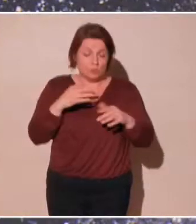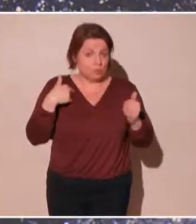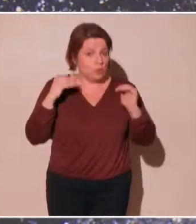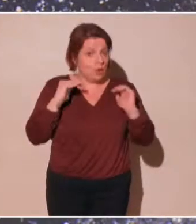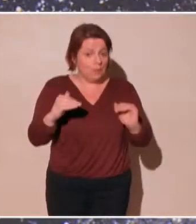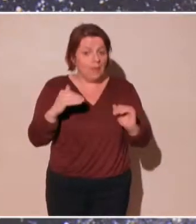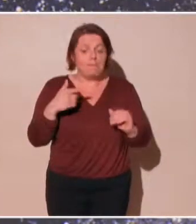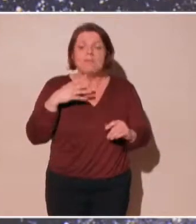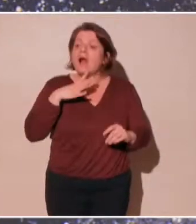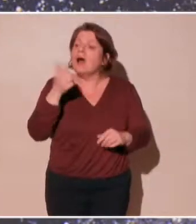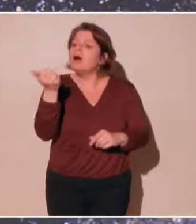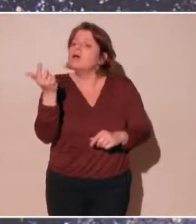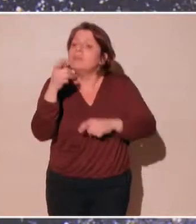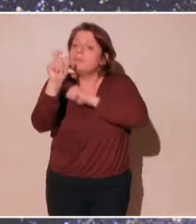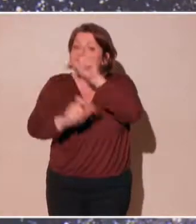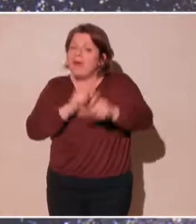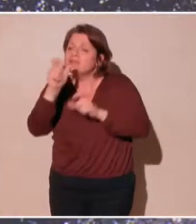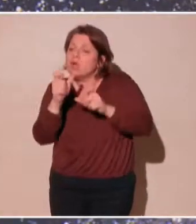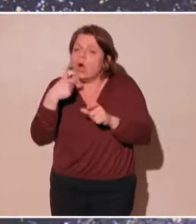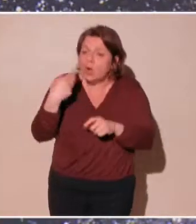been truly